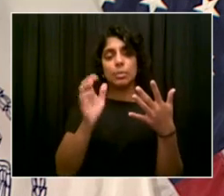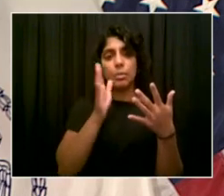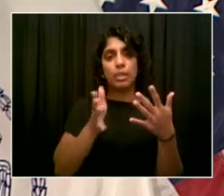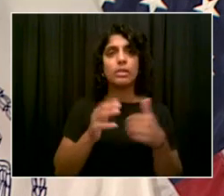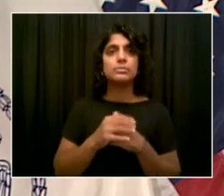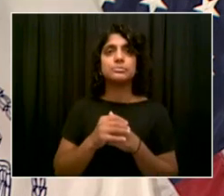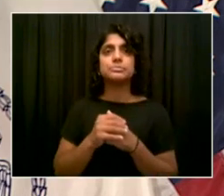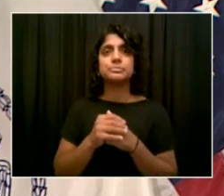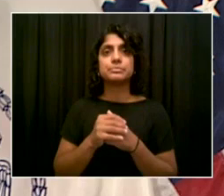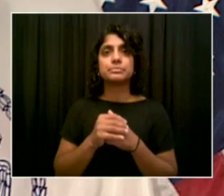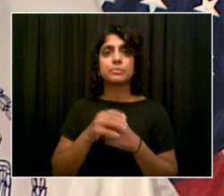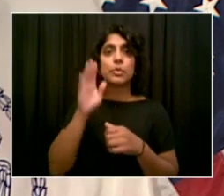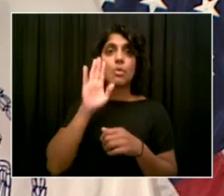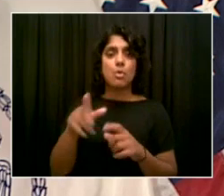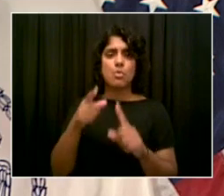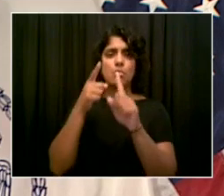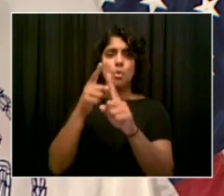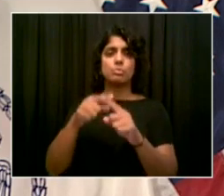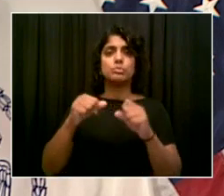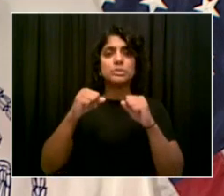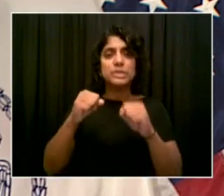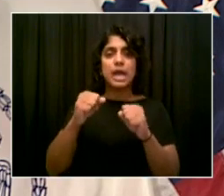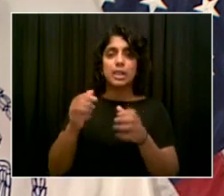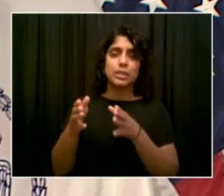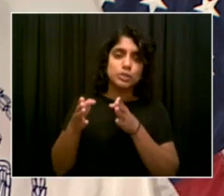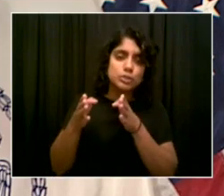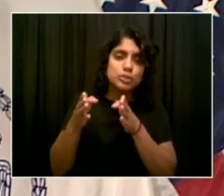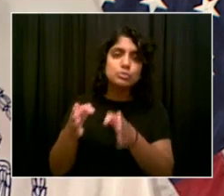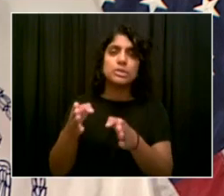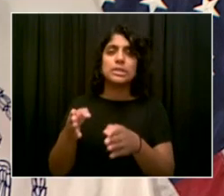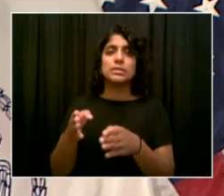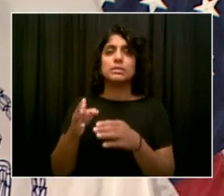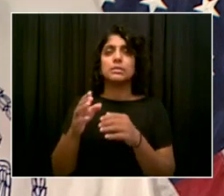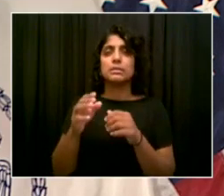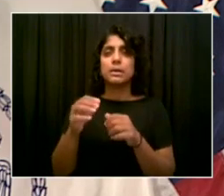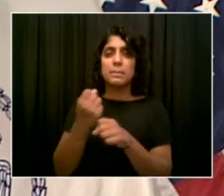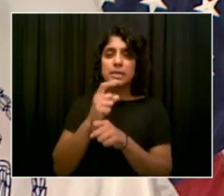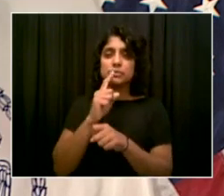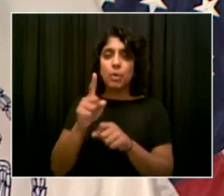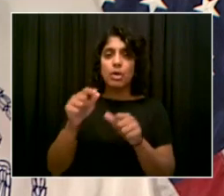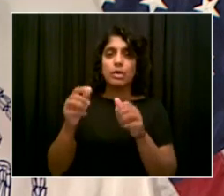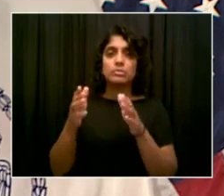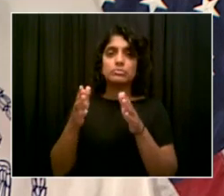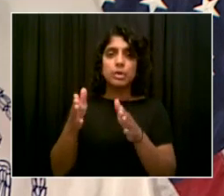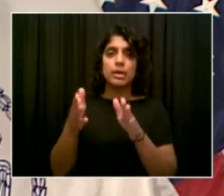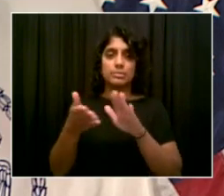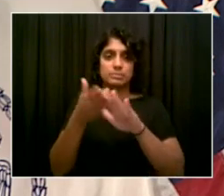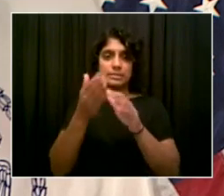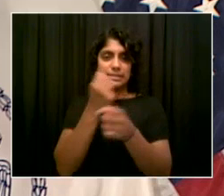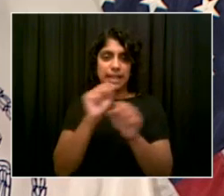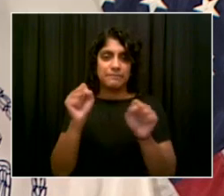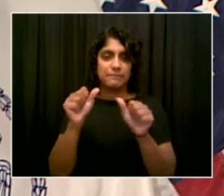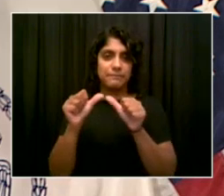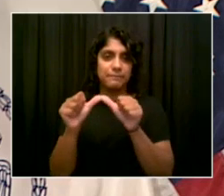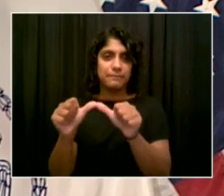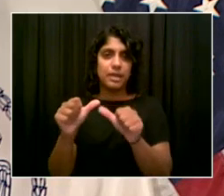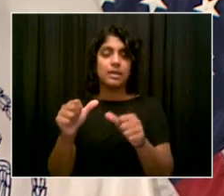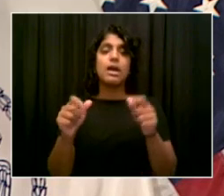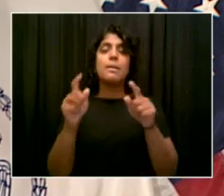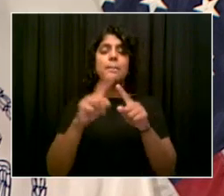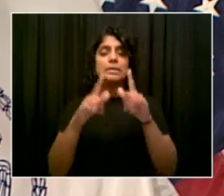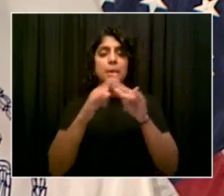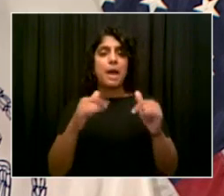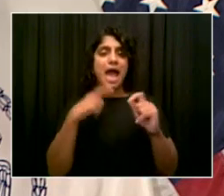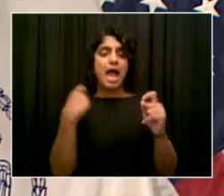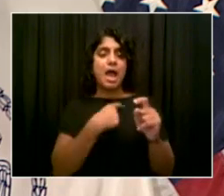and coming up with a vision for the longer term. So I'm glad you keep asking, and we will definitely have an